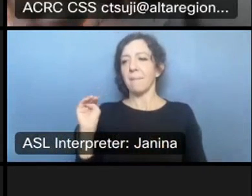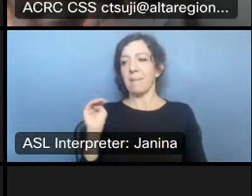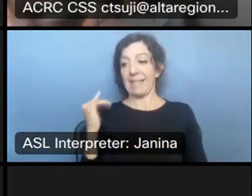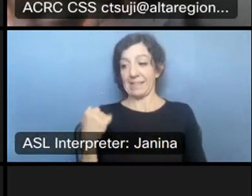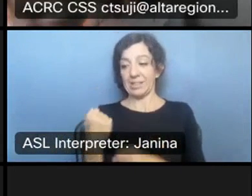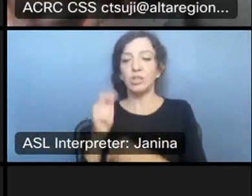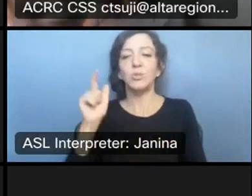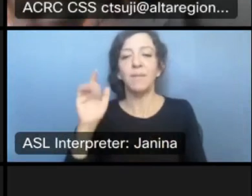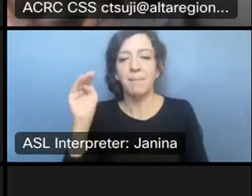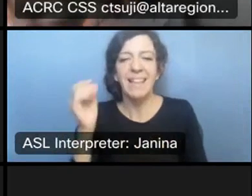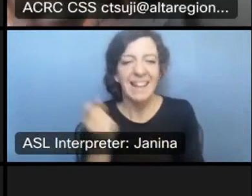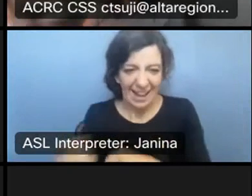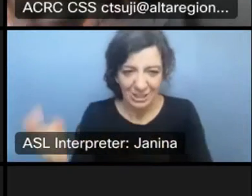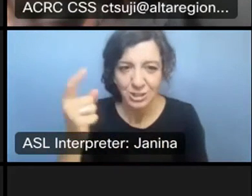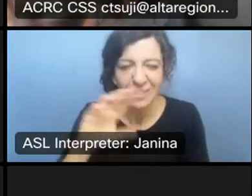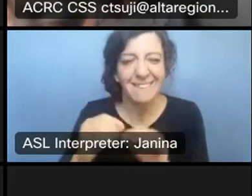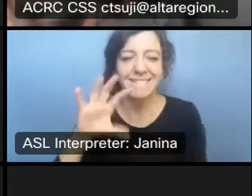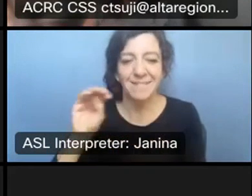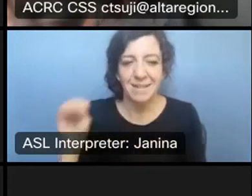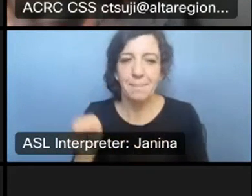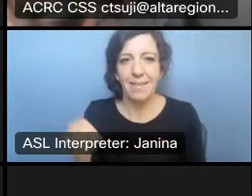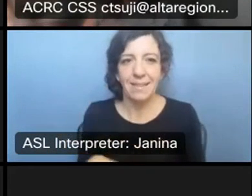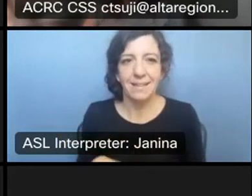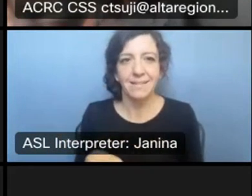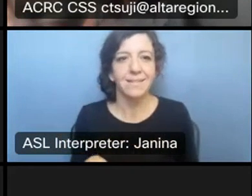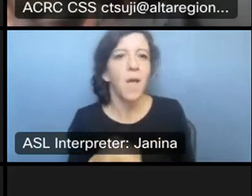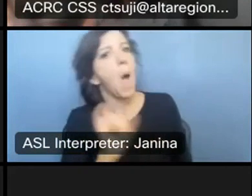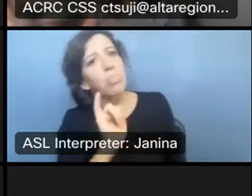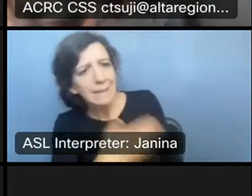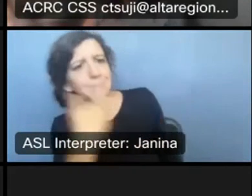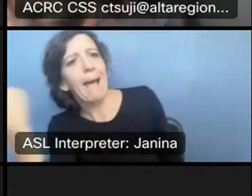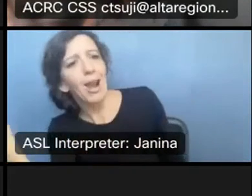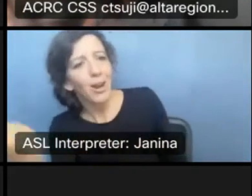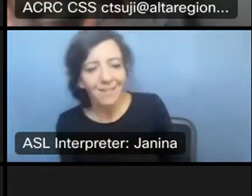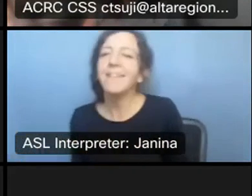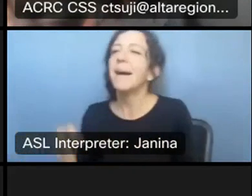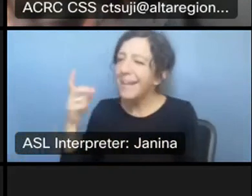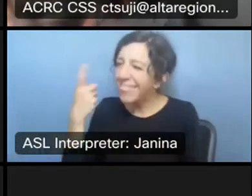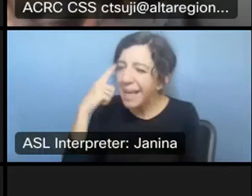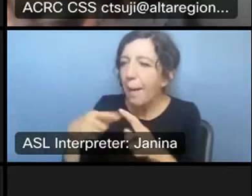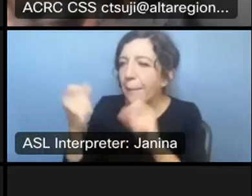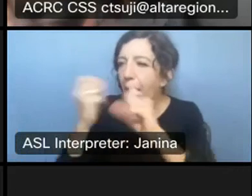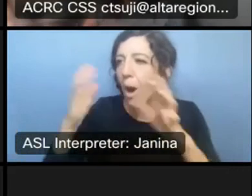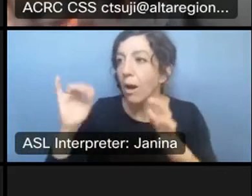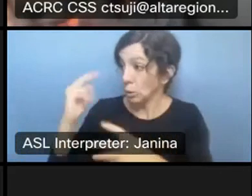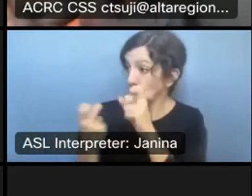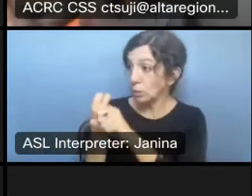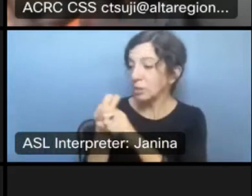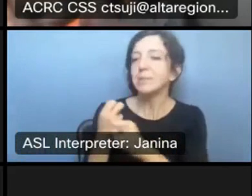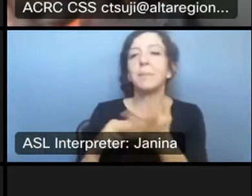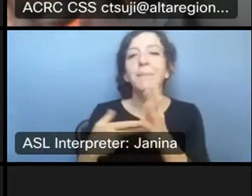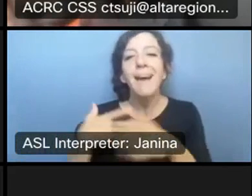better. To do the grants. I believe that because when you think about it too, that allows them time to be able to administer the grants and everything else.